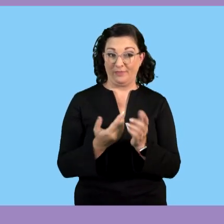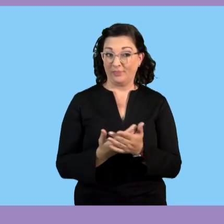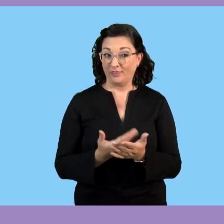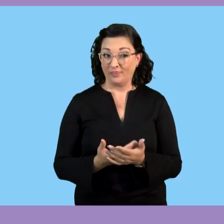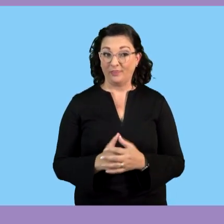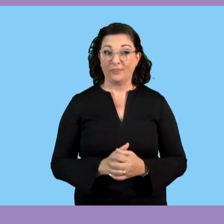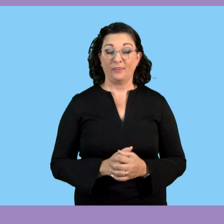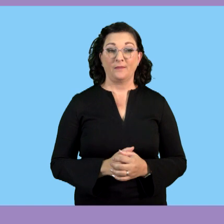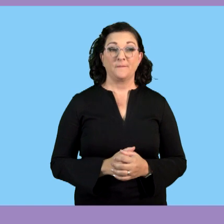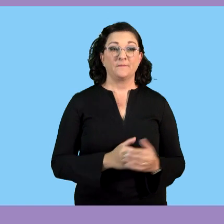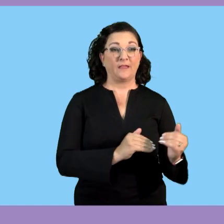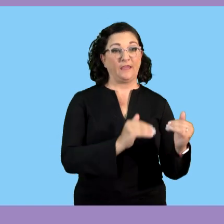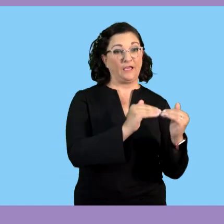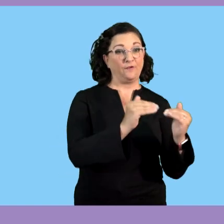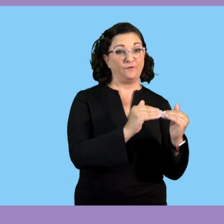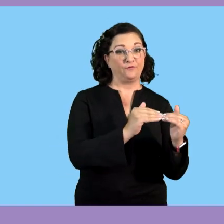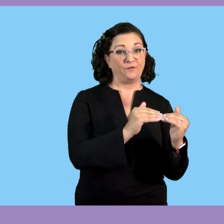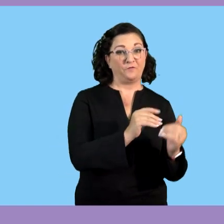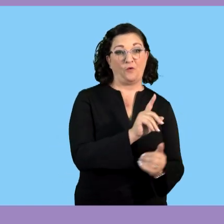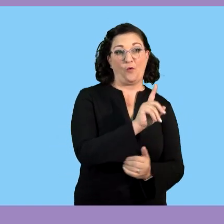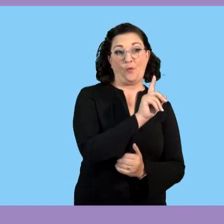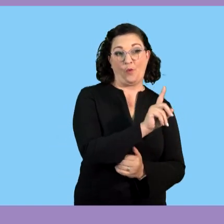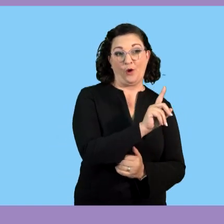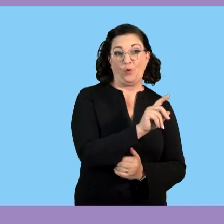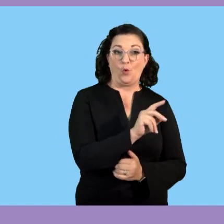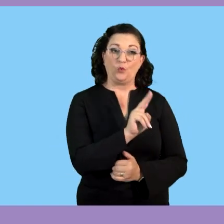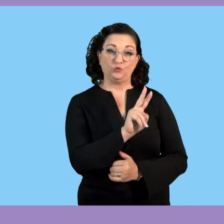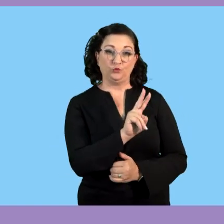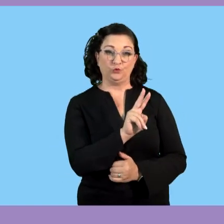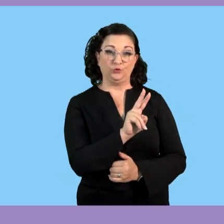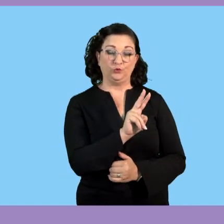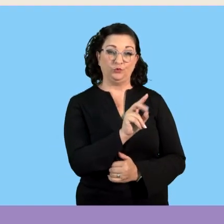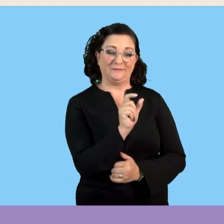common fractions with 1-digit or 2-digit denominators.